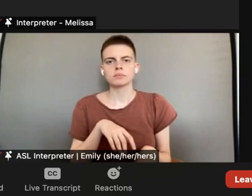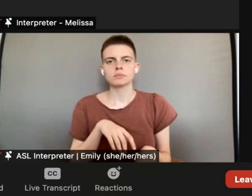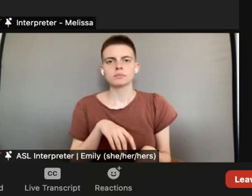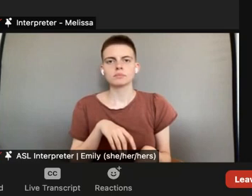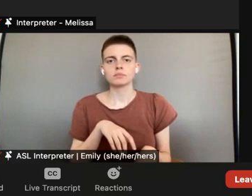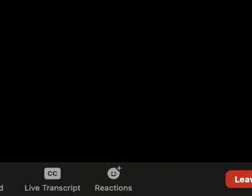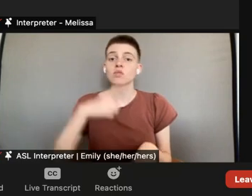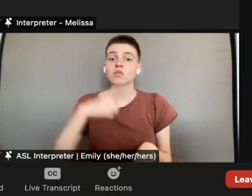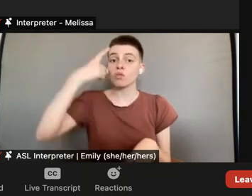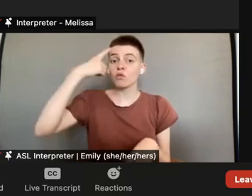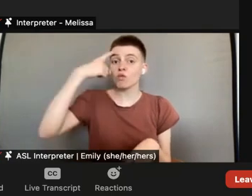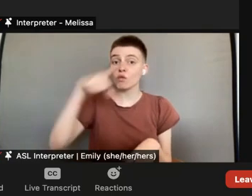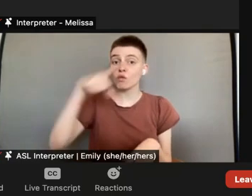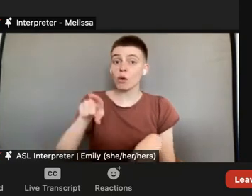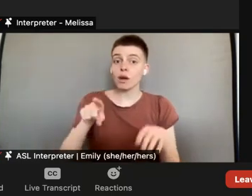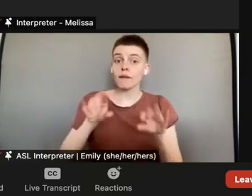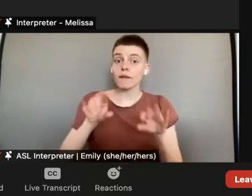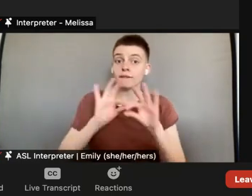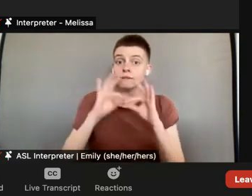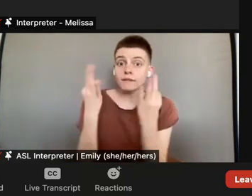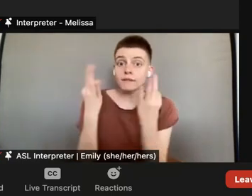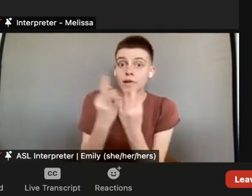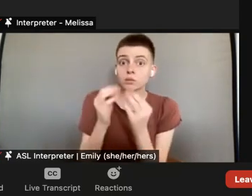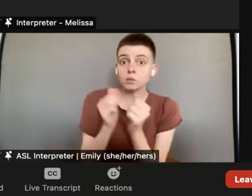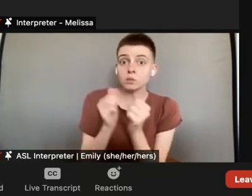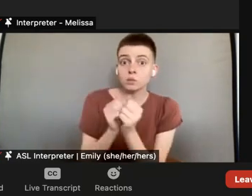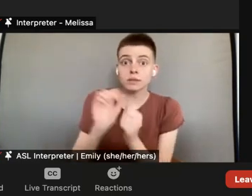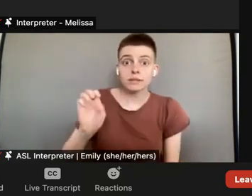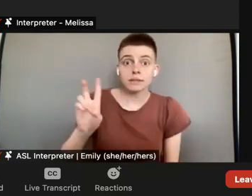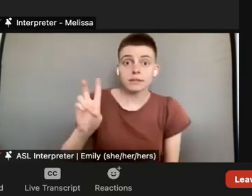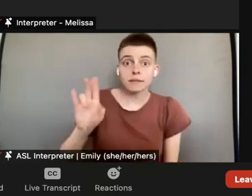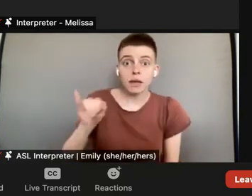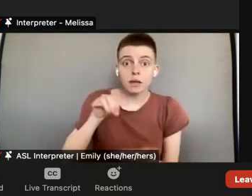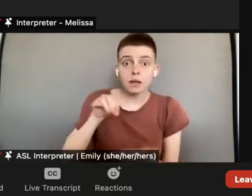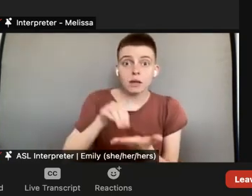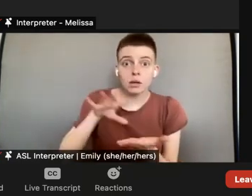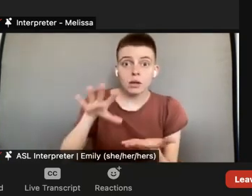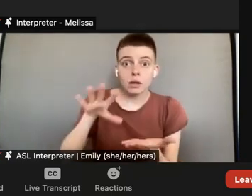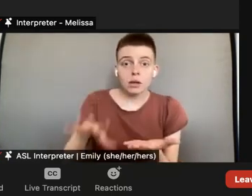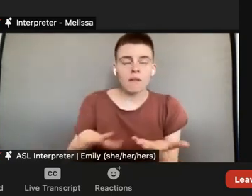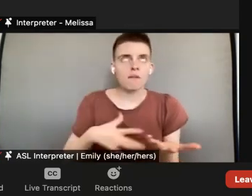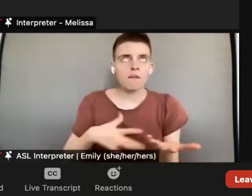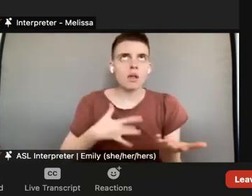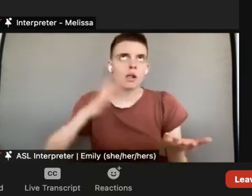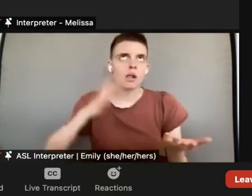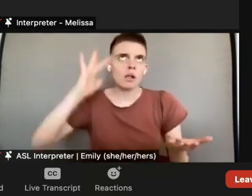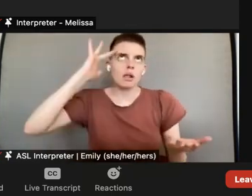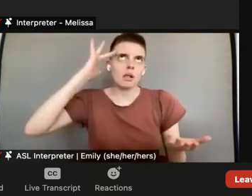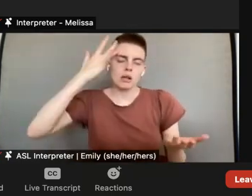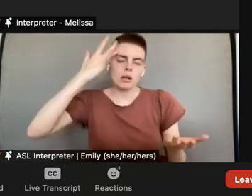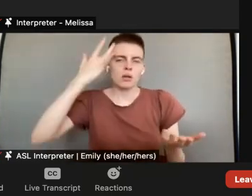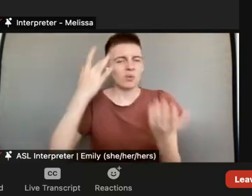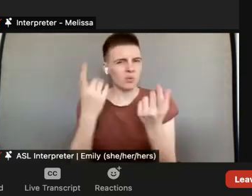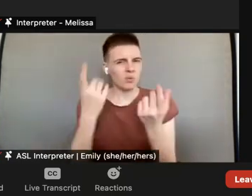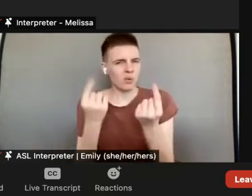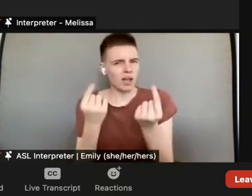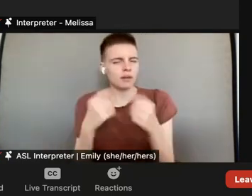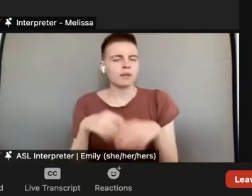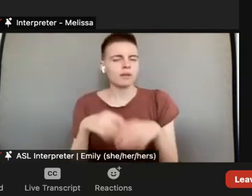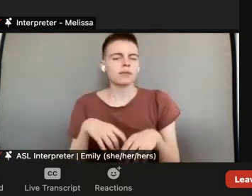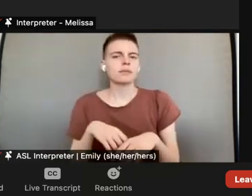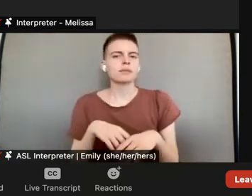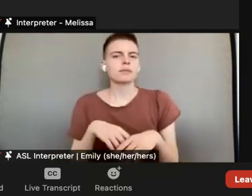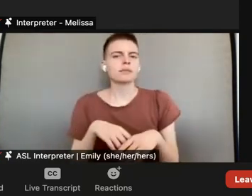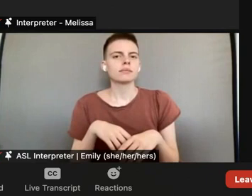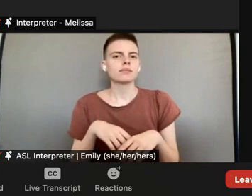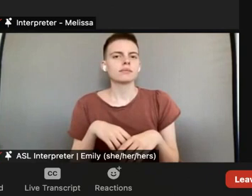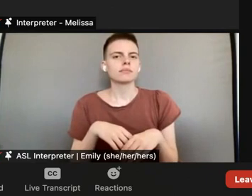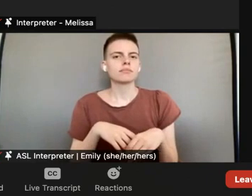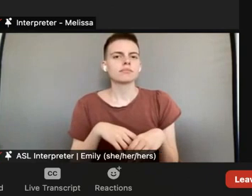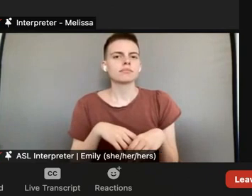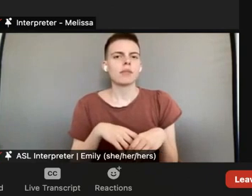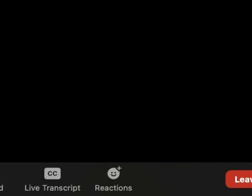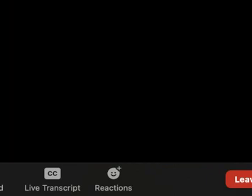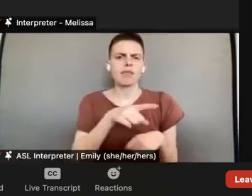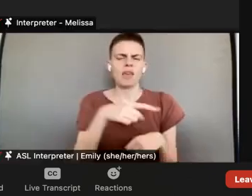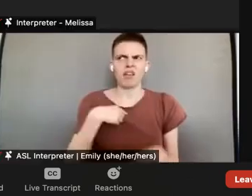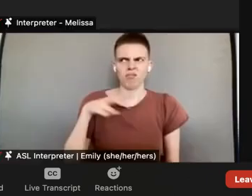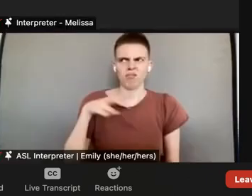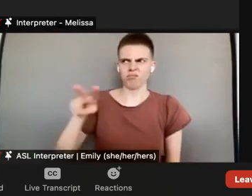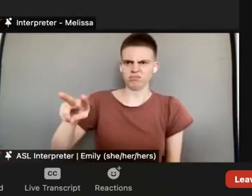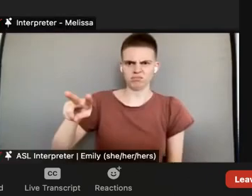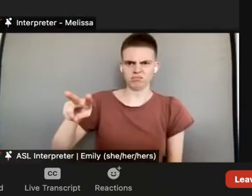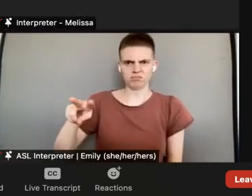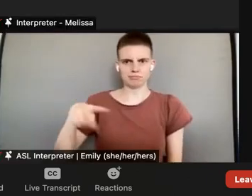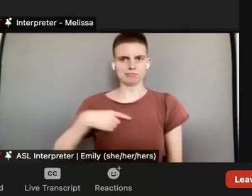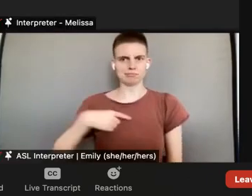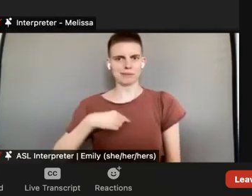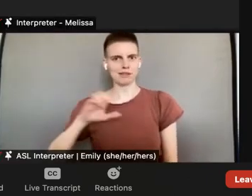families when I see them is that they often, I think, get a little confused about how little I talk, which